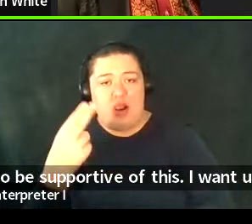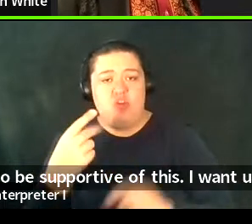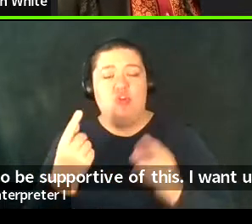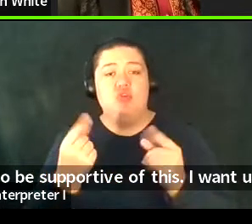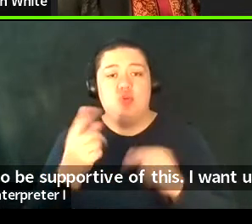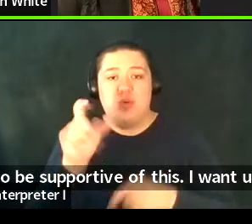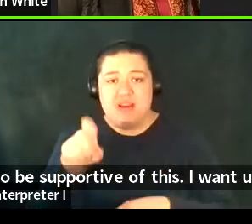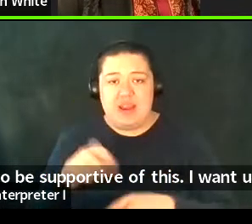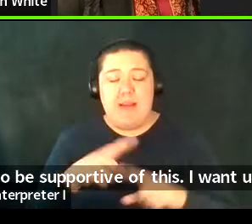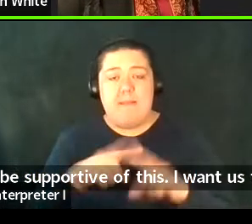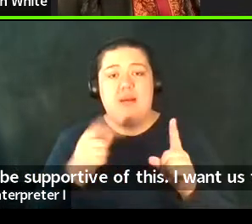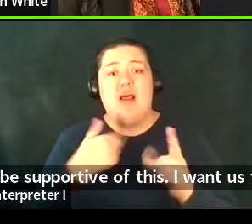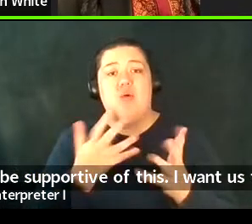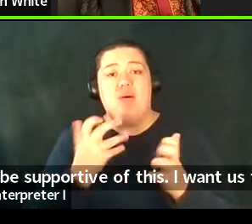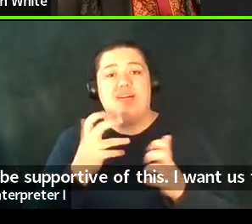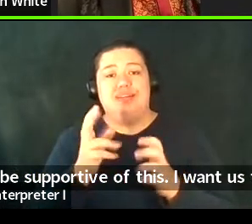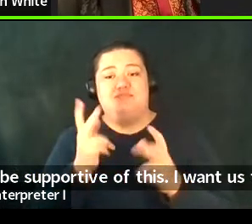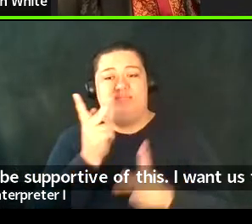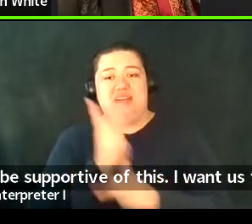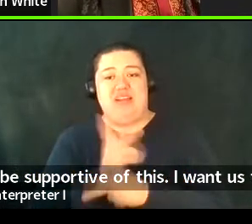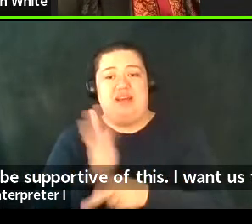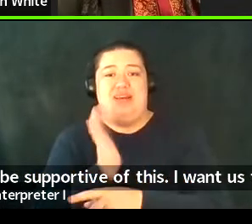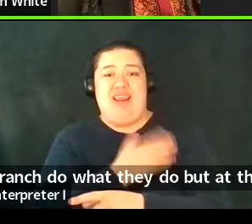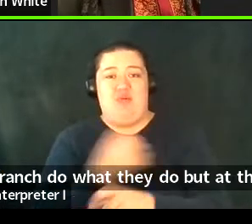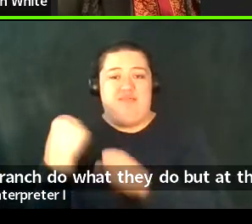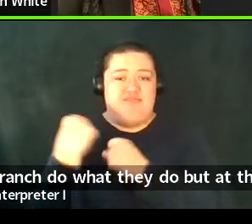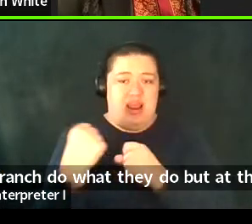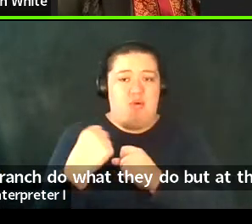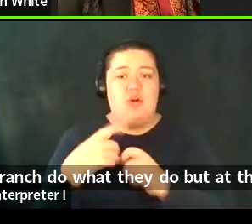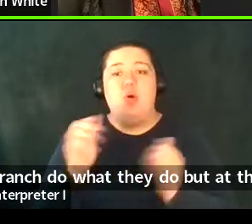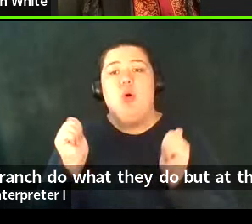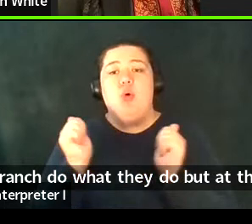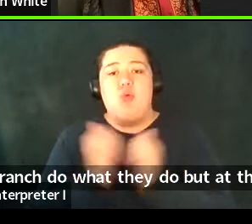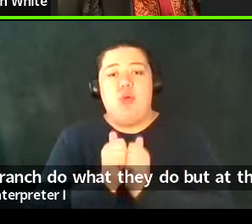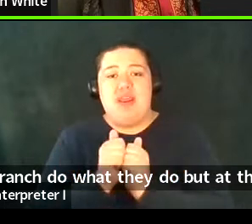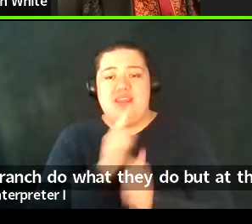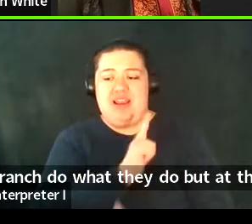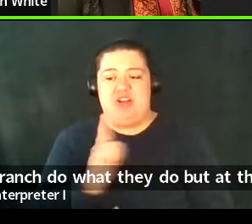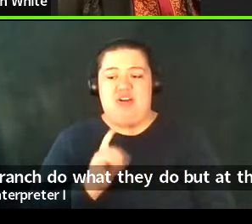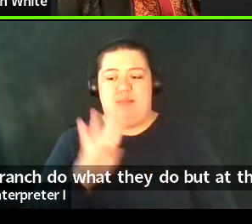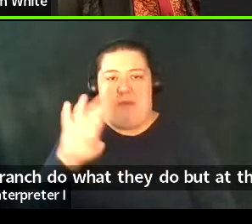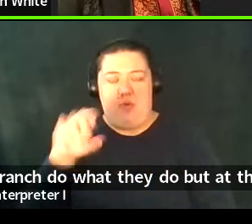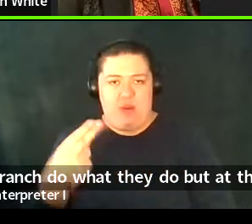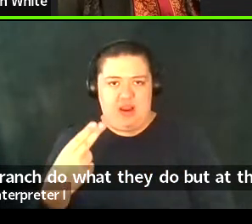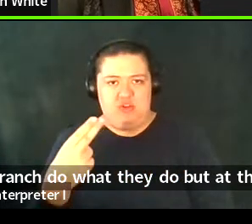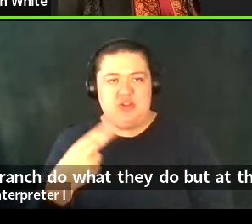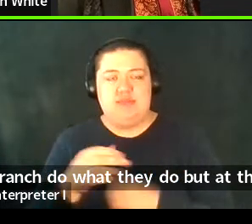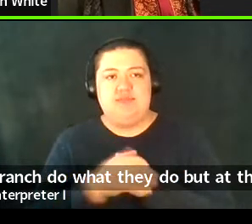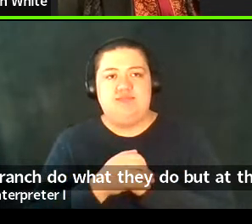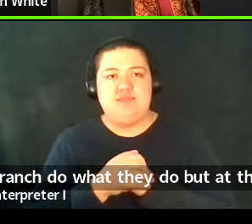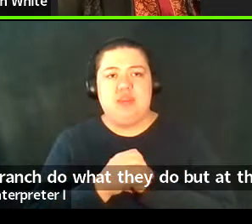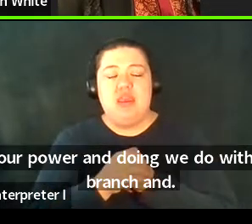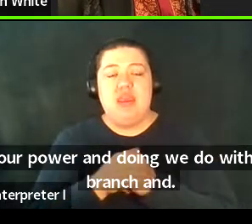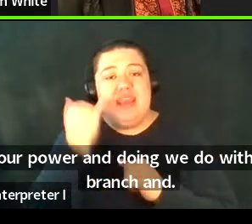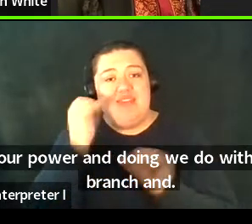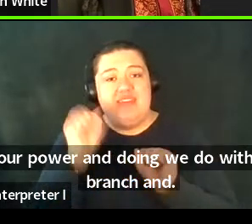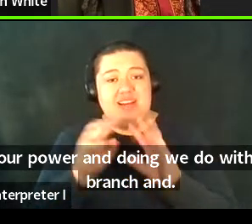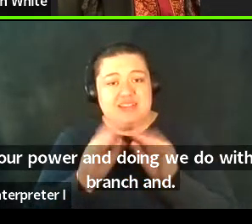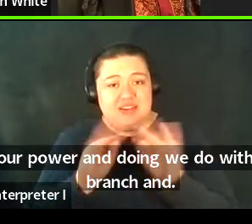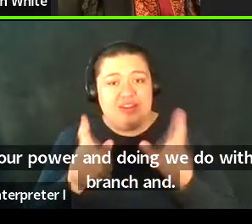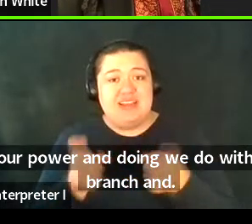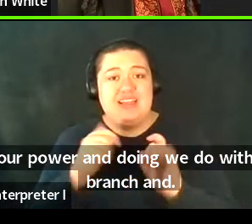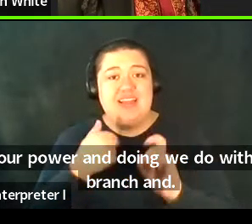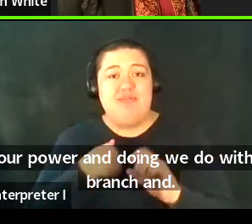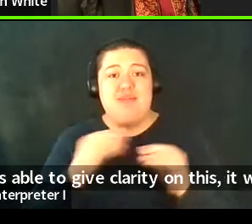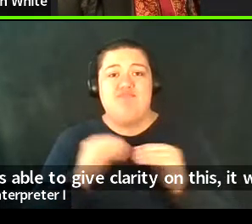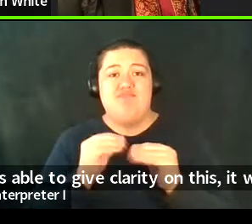want to keep our power and doing what we do with the legislative branch. And if she was able to give clarity on this, it would have gave me much more